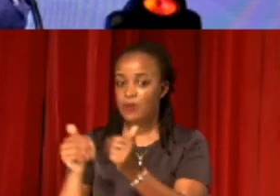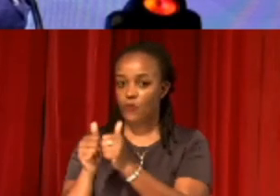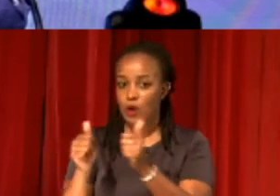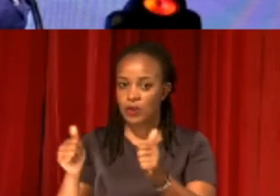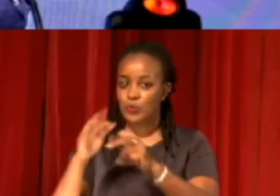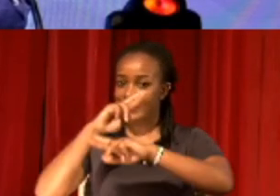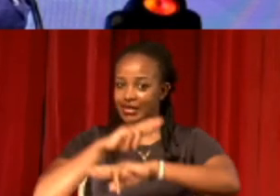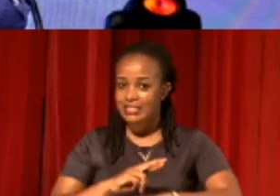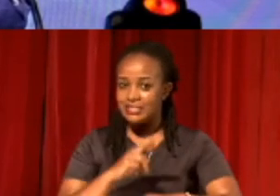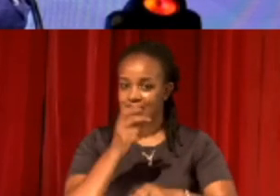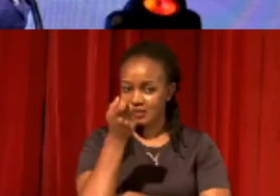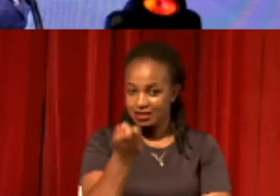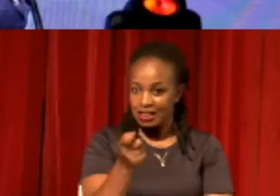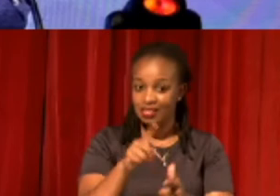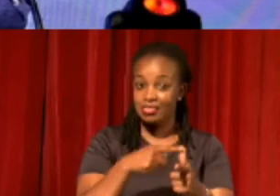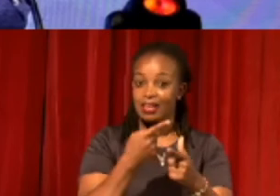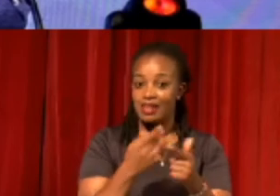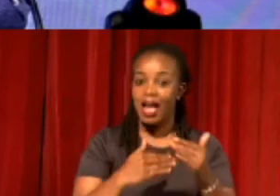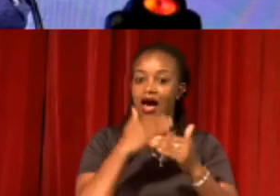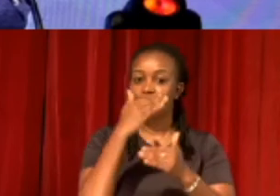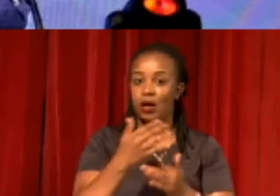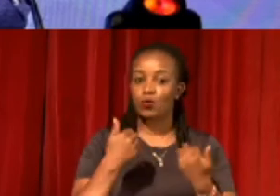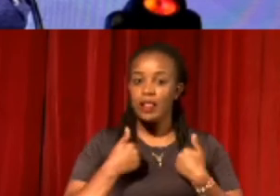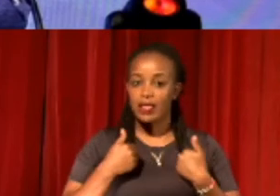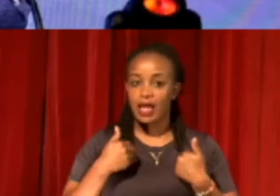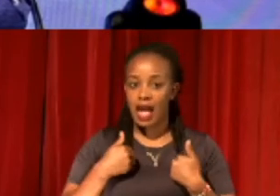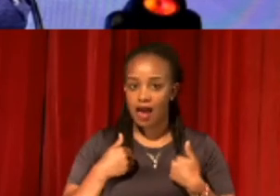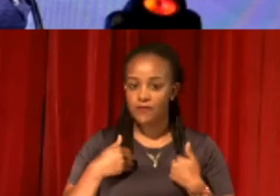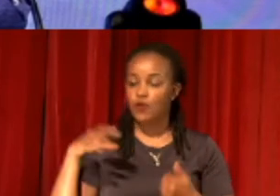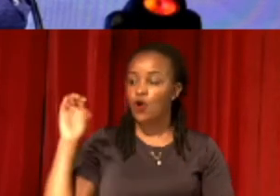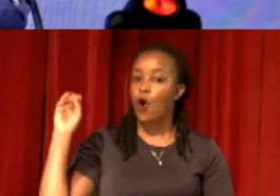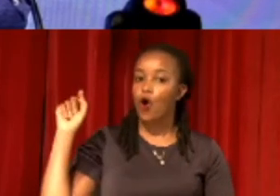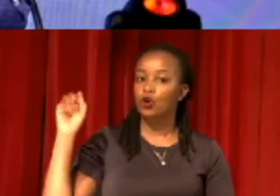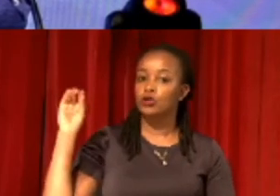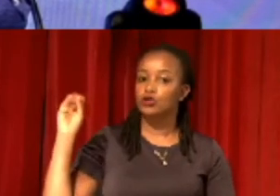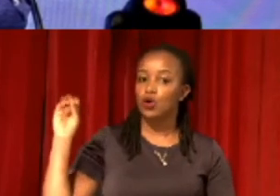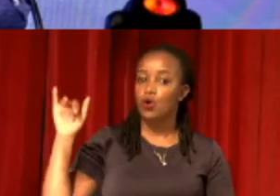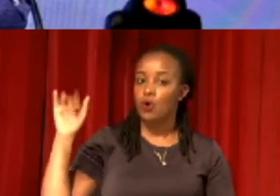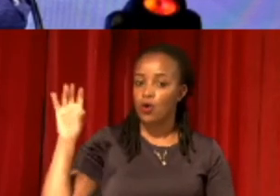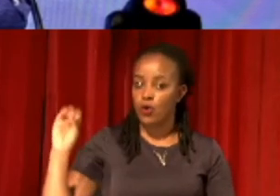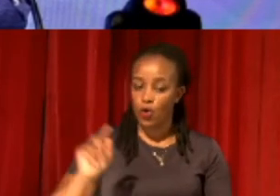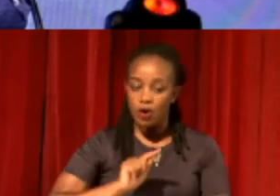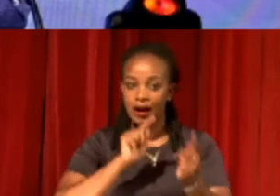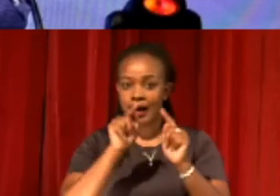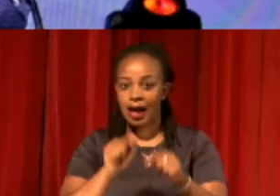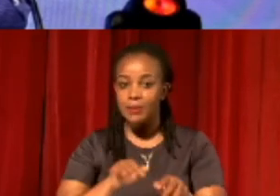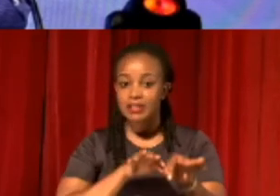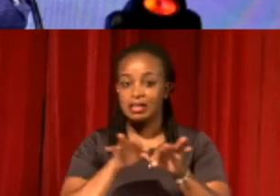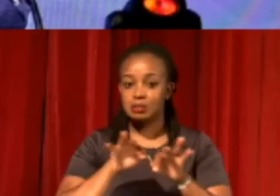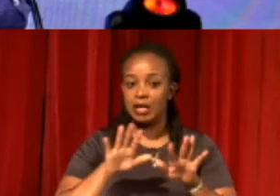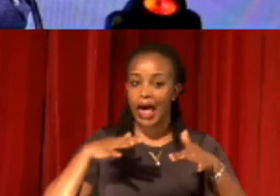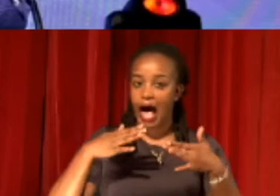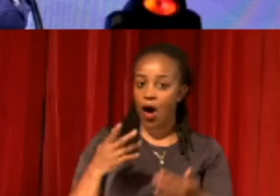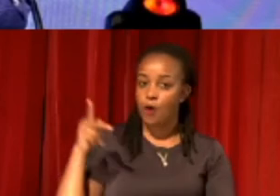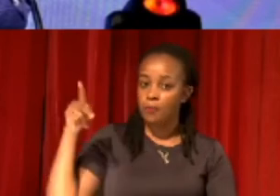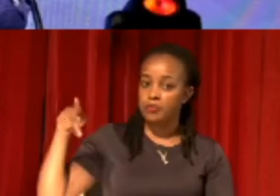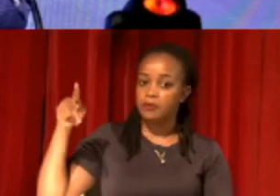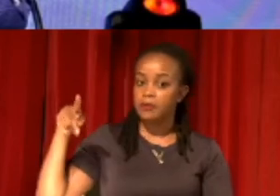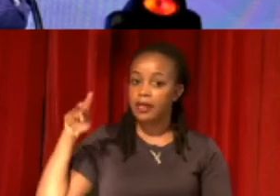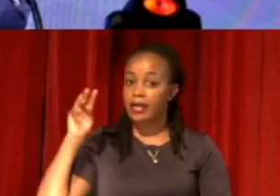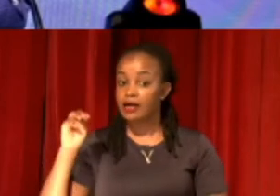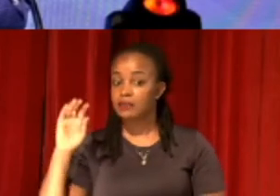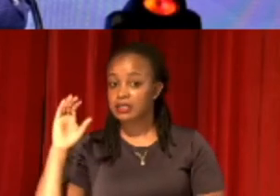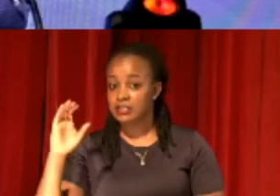quick break, and after which I will have Bwana Donald Otoyo come and explain how the PPMC will be part of, will